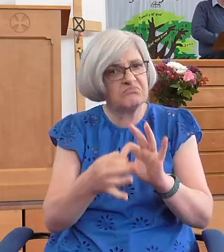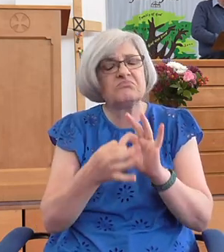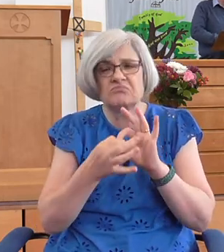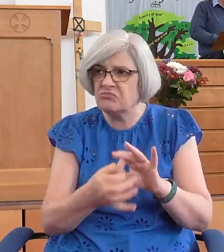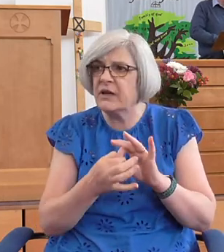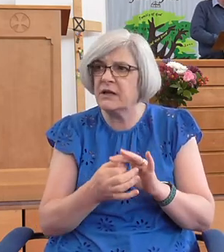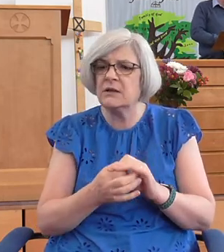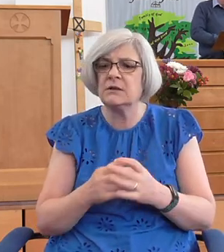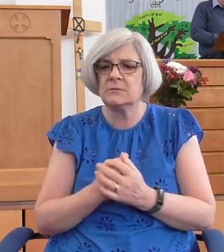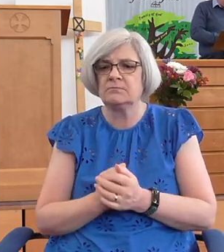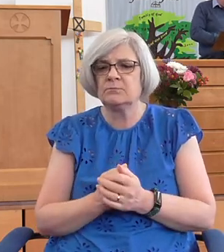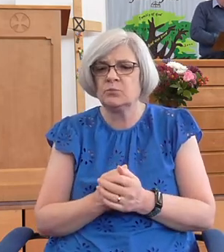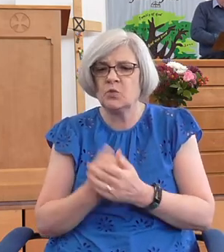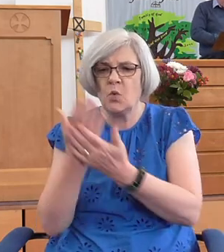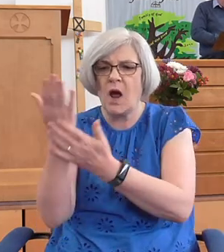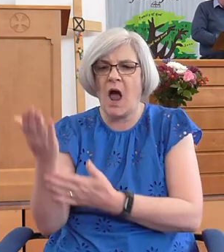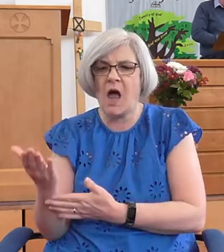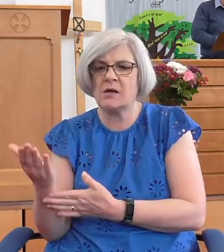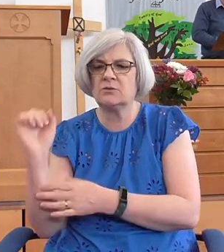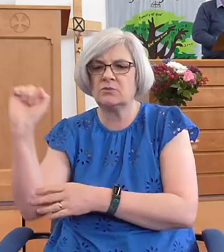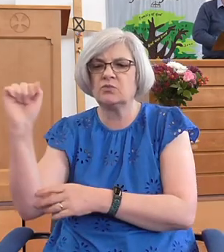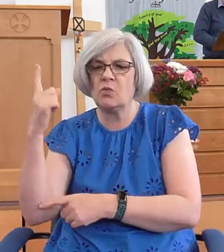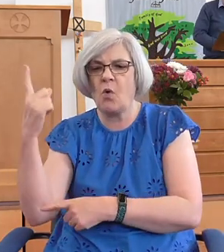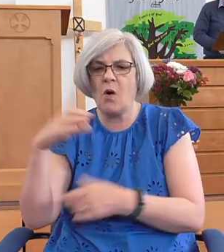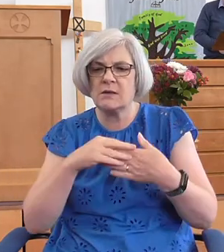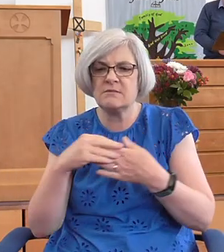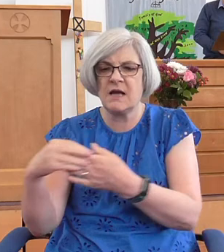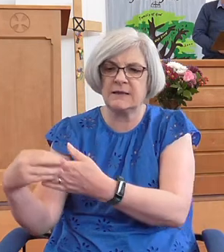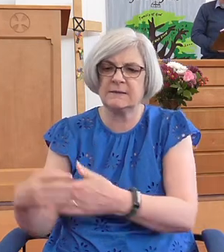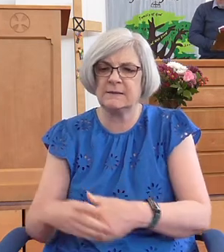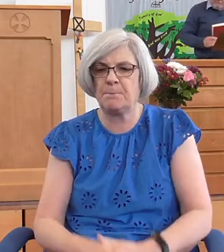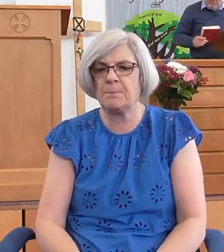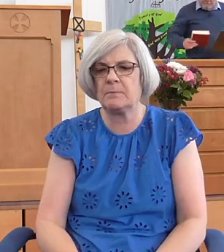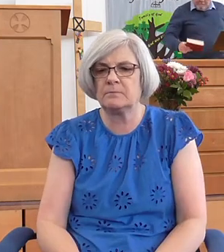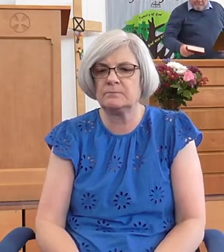has guided your flock from age to age.